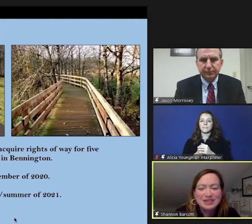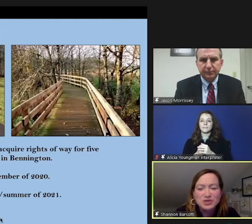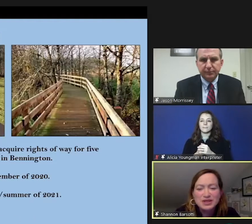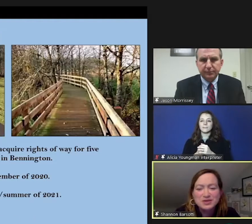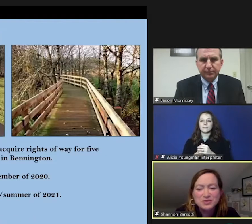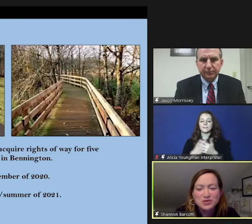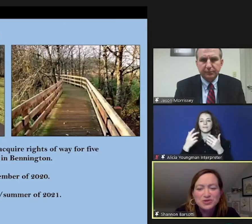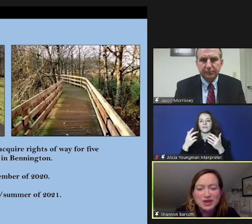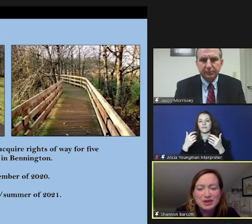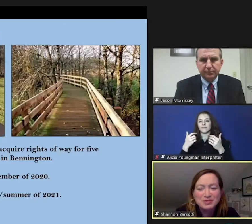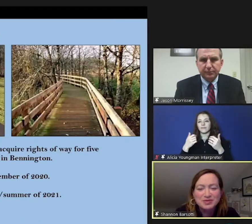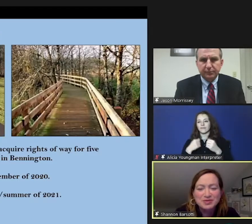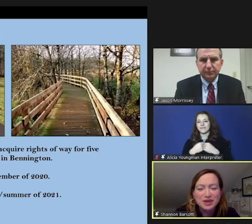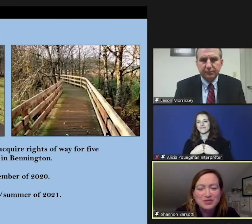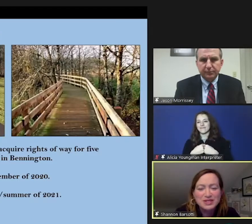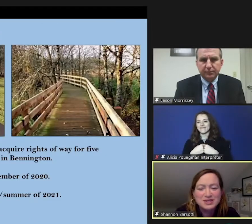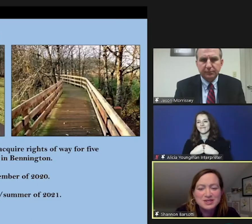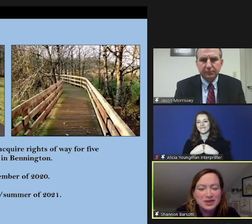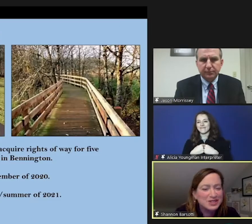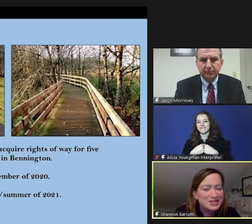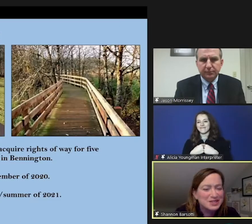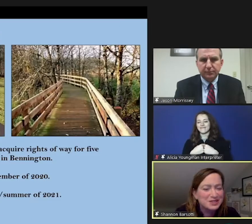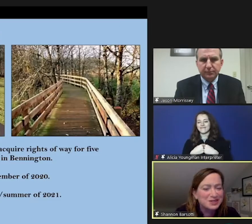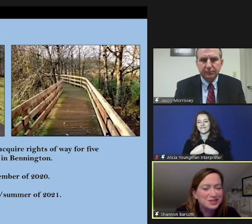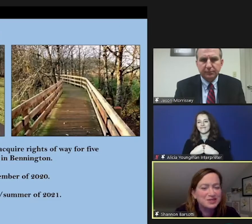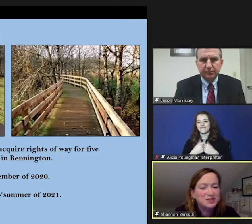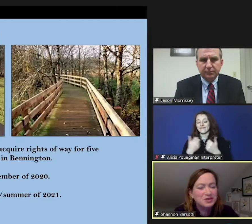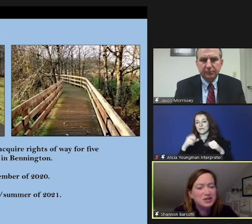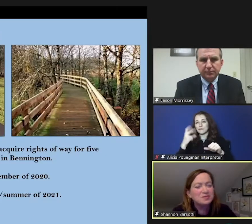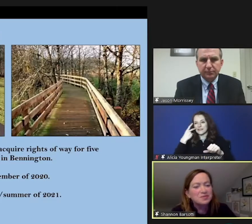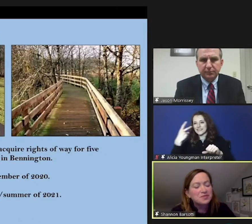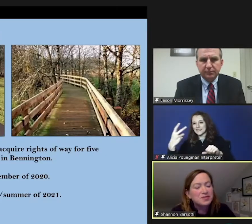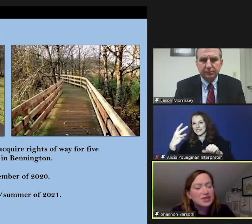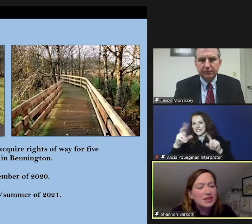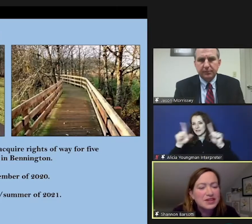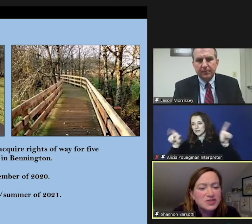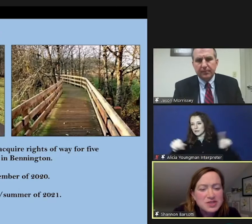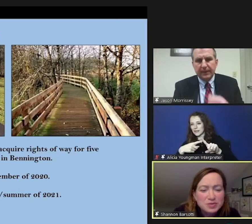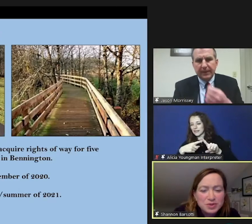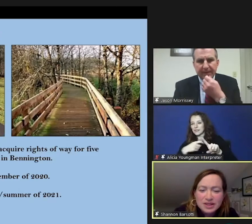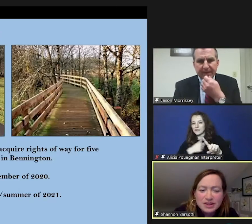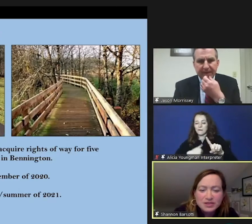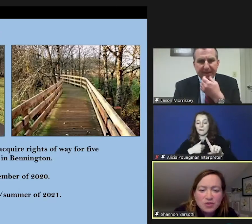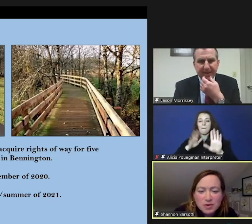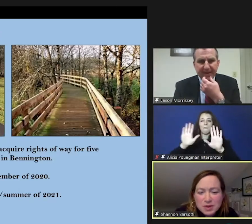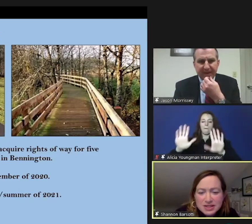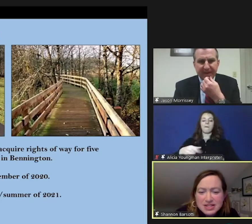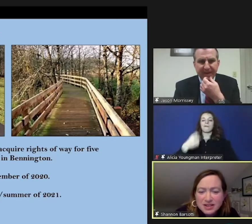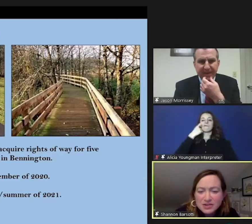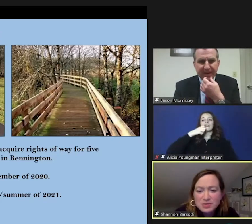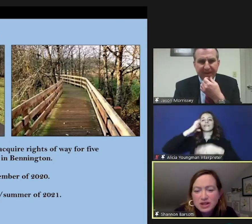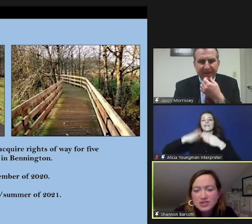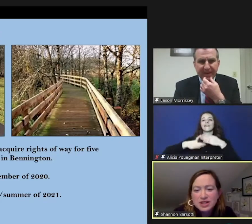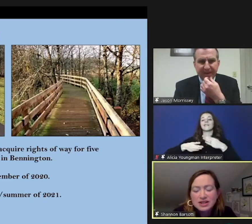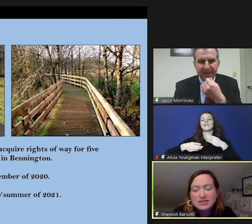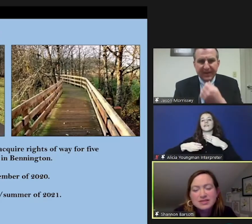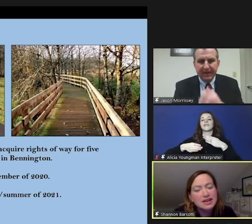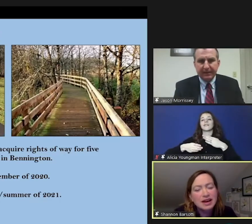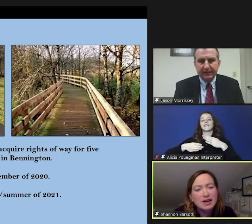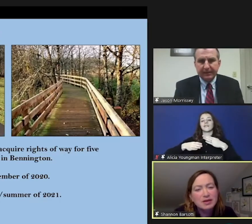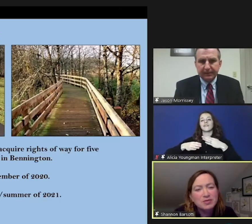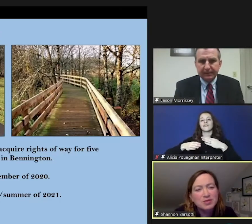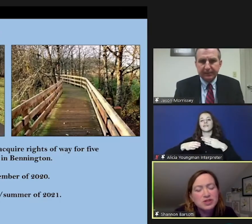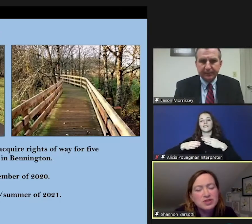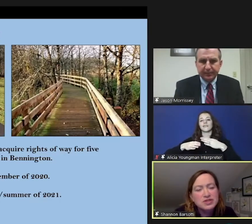I'm trying to move our faces so I can see the screen. They just completed a form-based standards